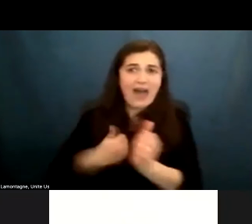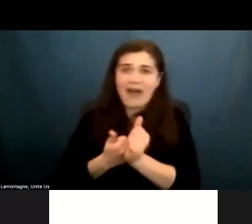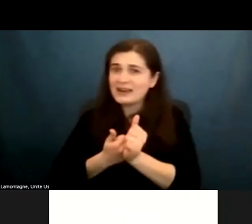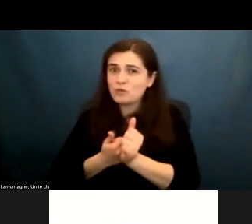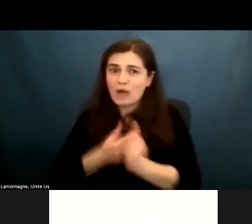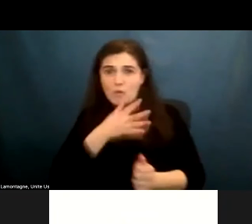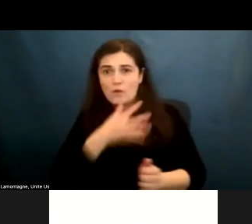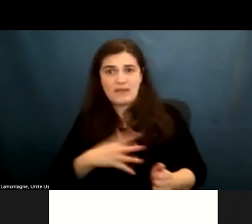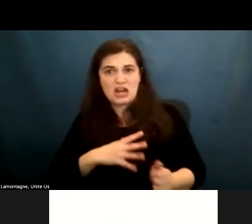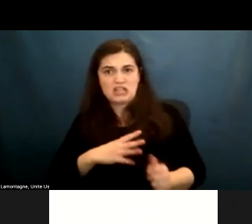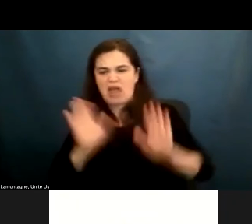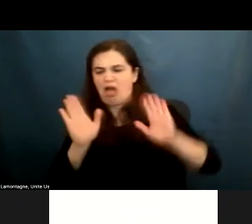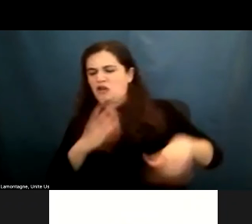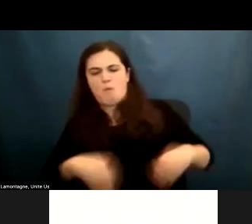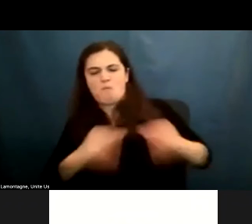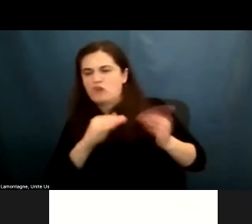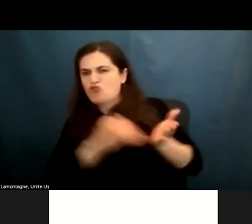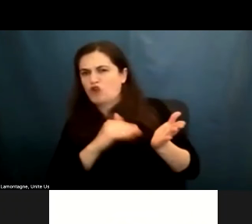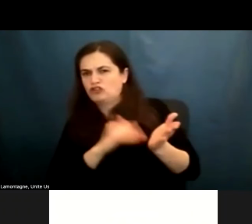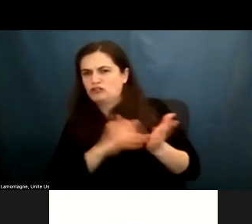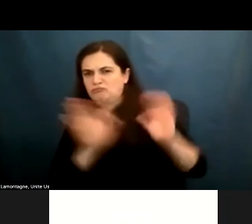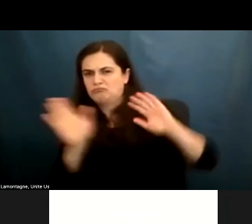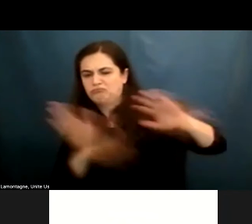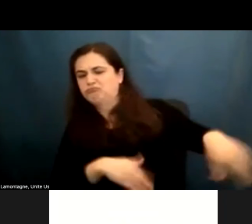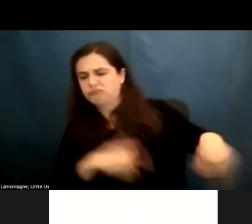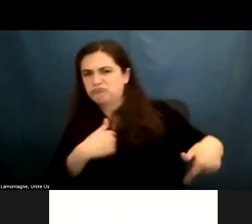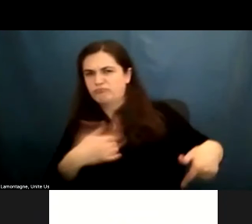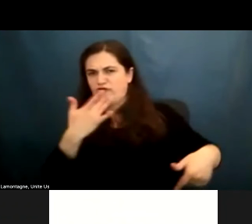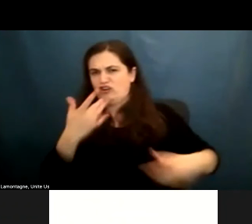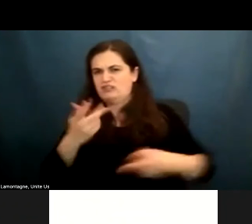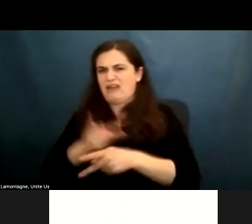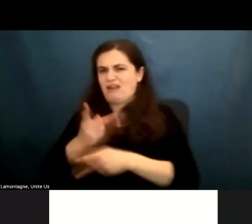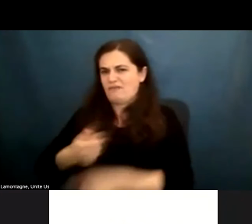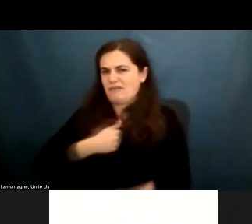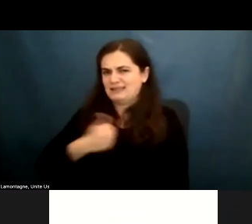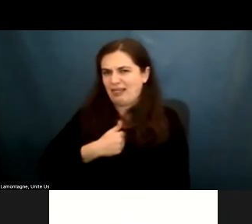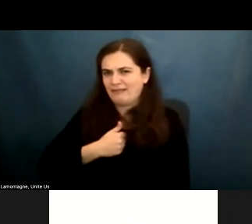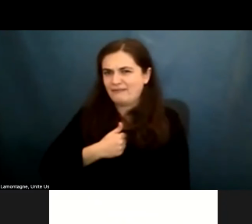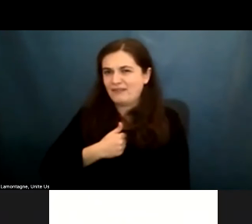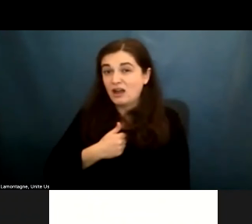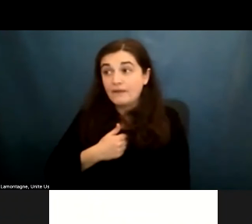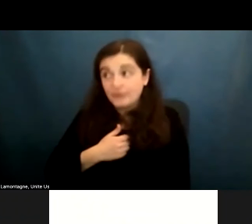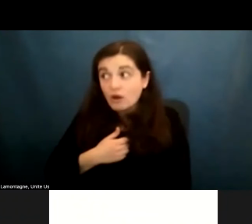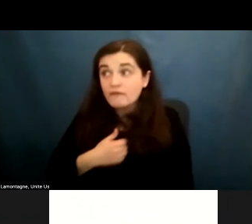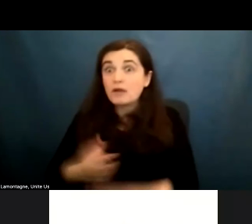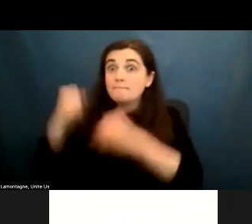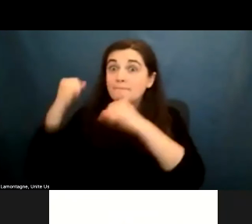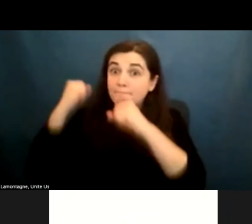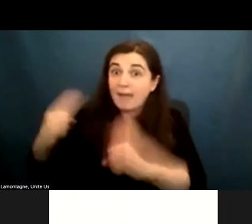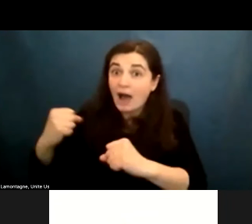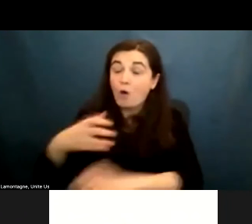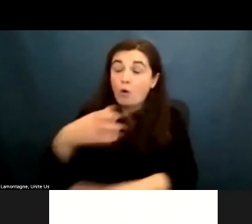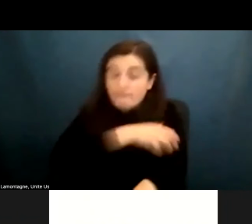taken things into their own hands, and that there are these very powerful networks of parents